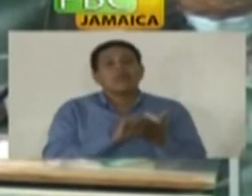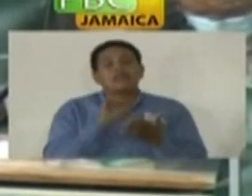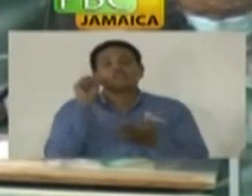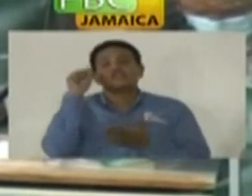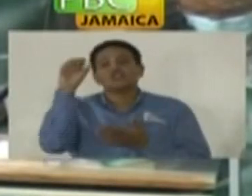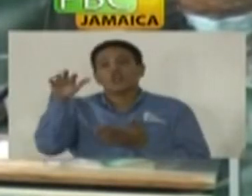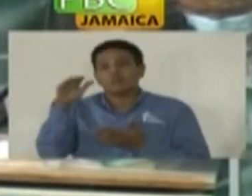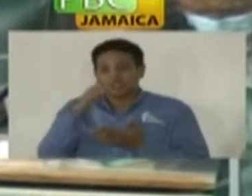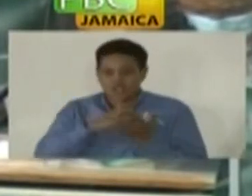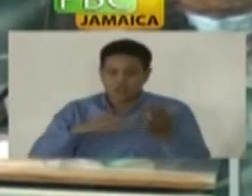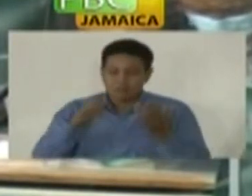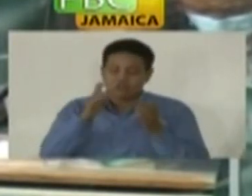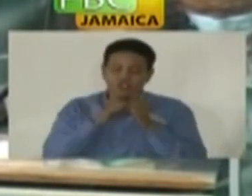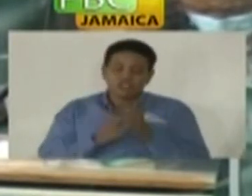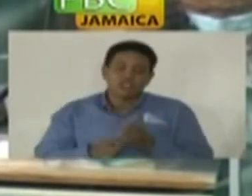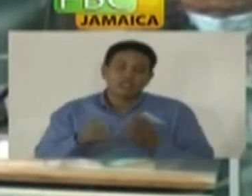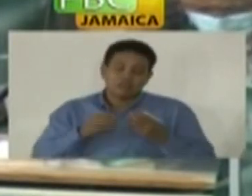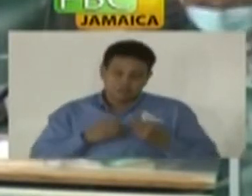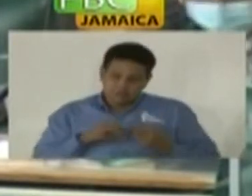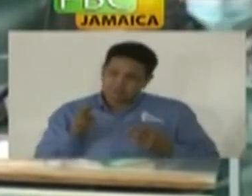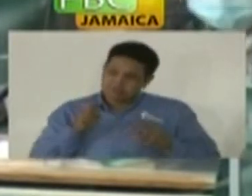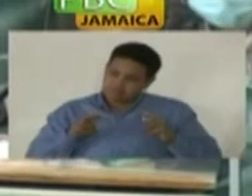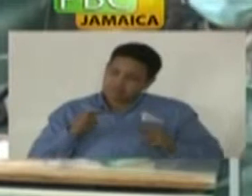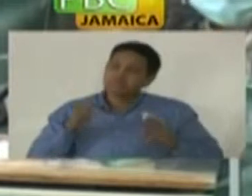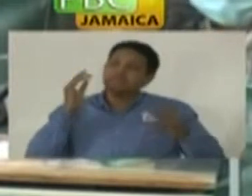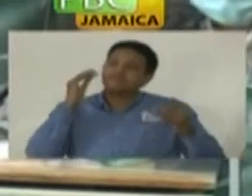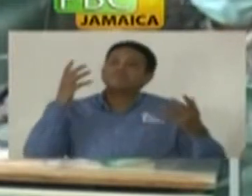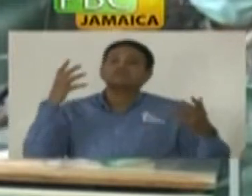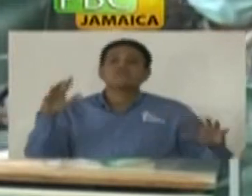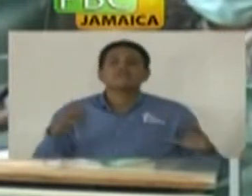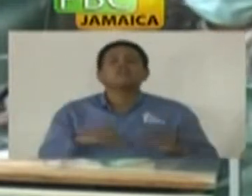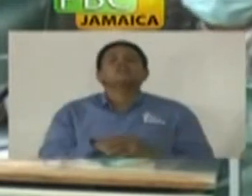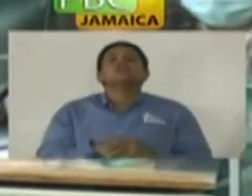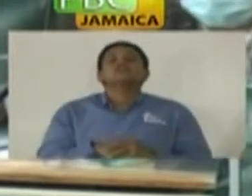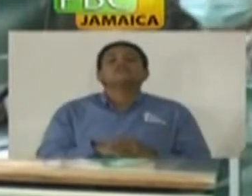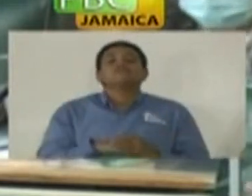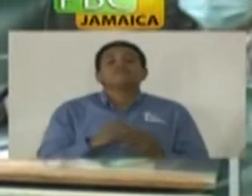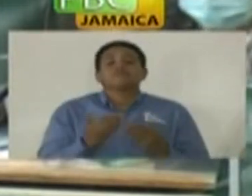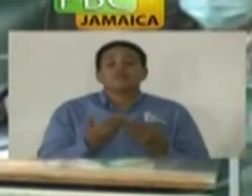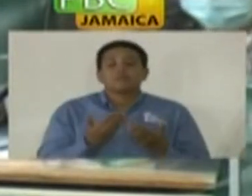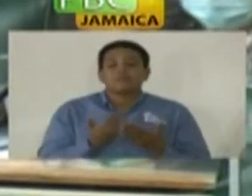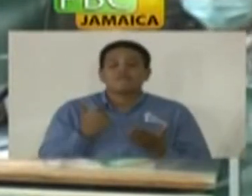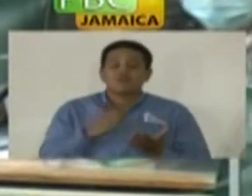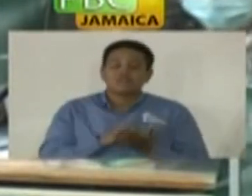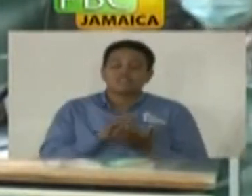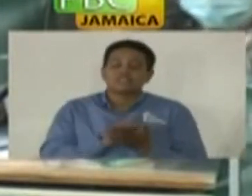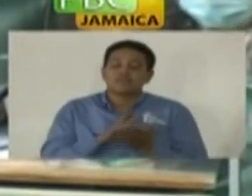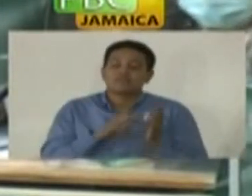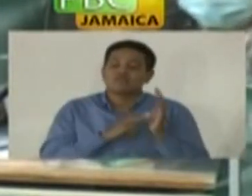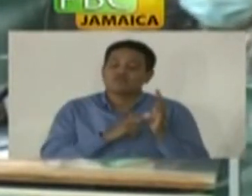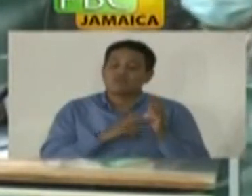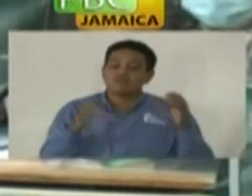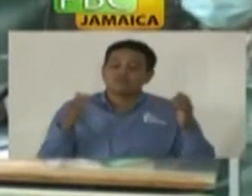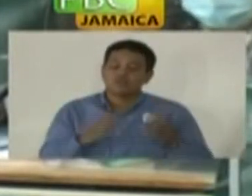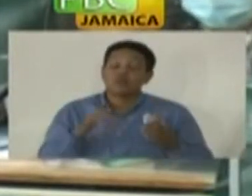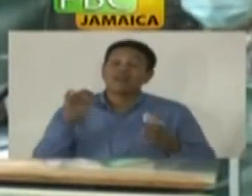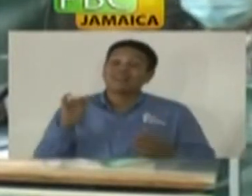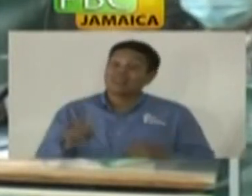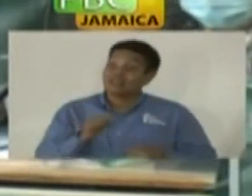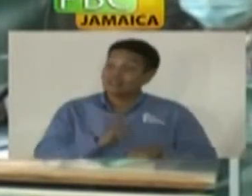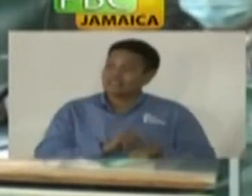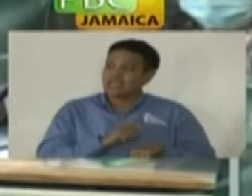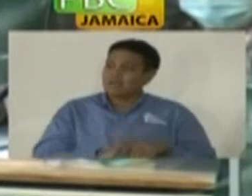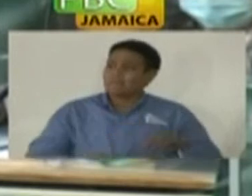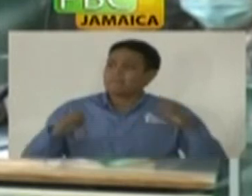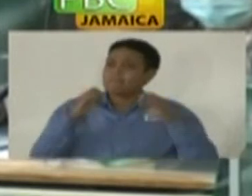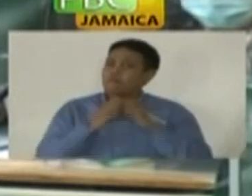submission. Some of those changes have been taken into consideration even before it was tabled in the lower house, and even then